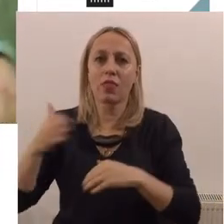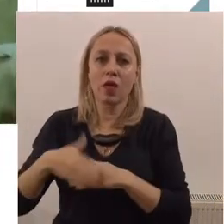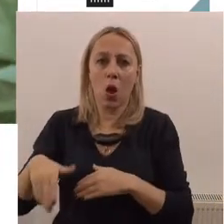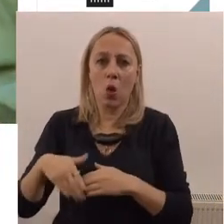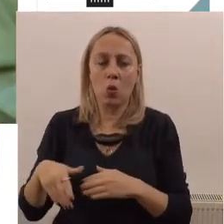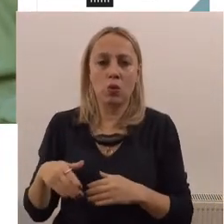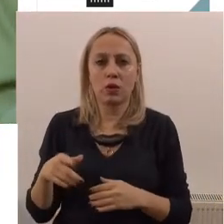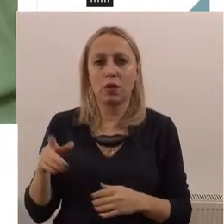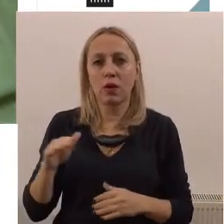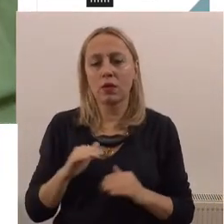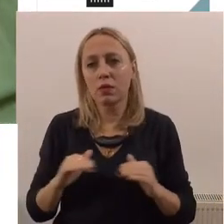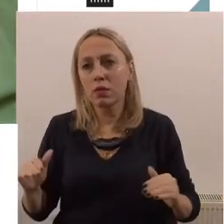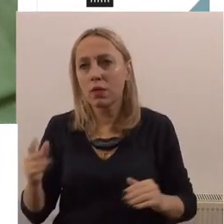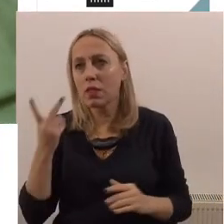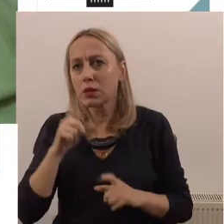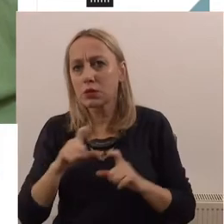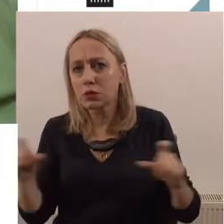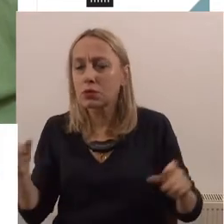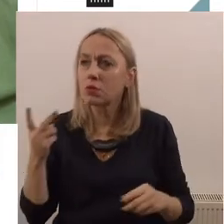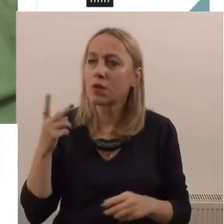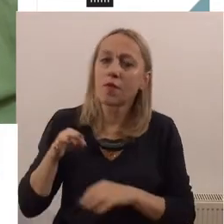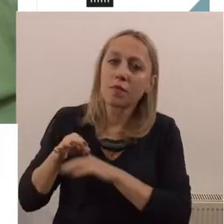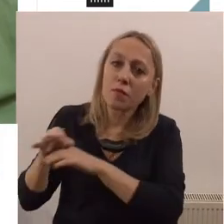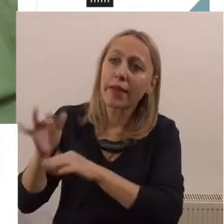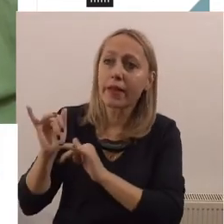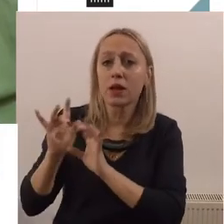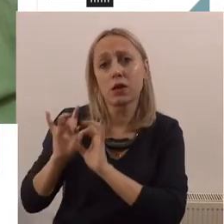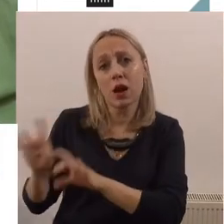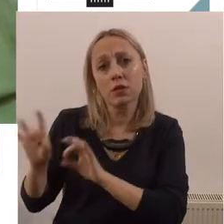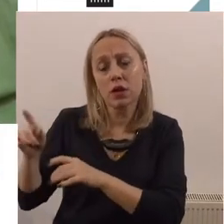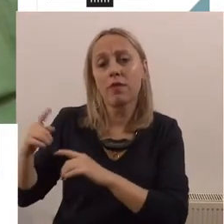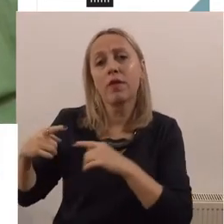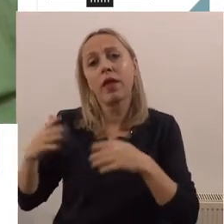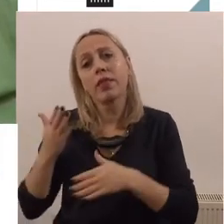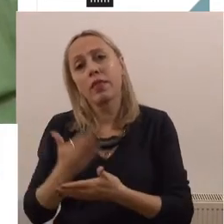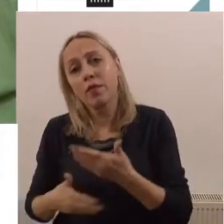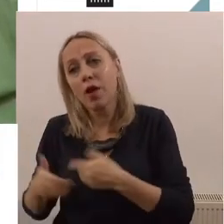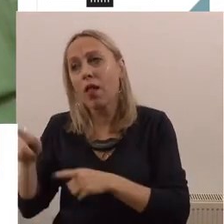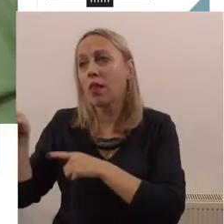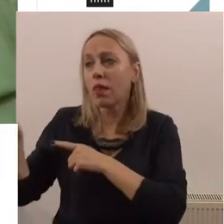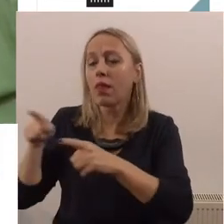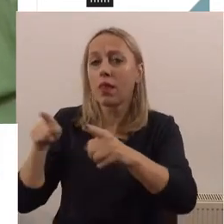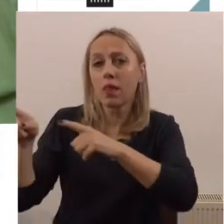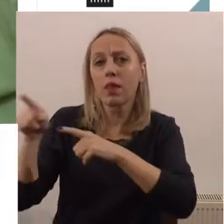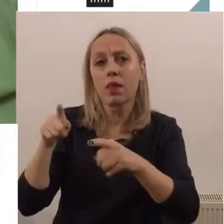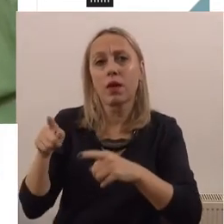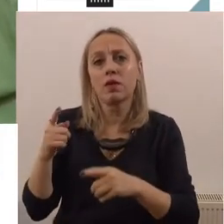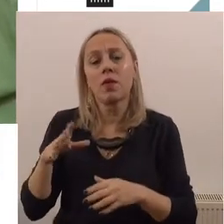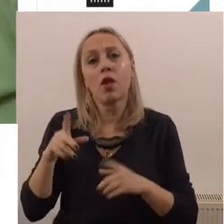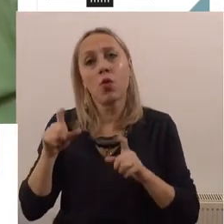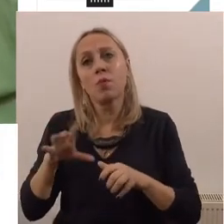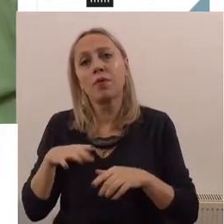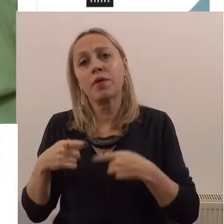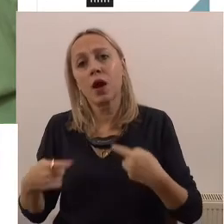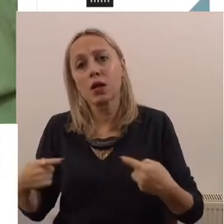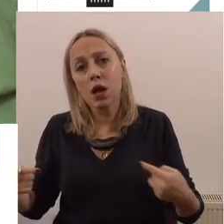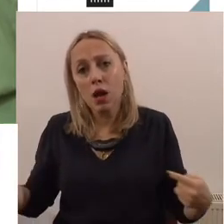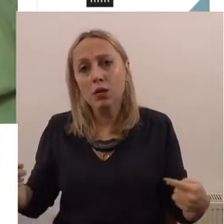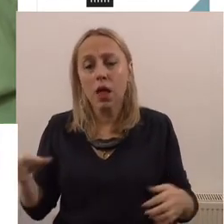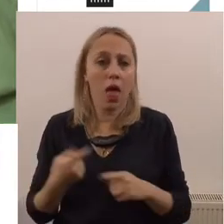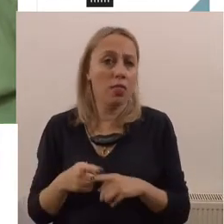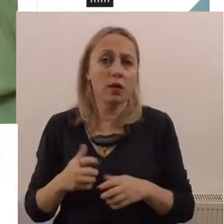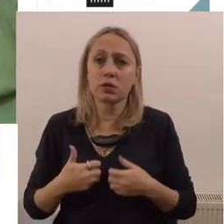with pictures, and children were taken there, and they were told about that people are